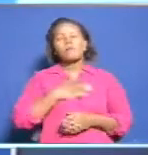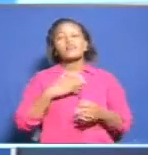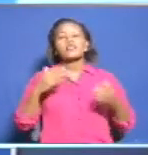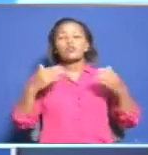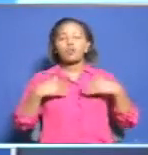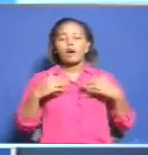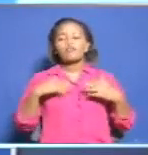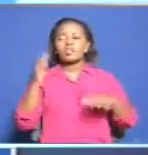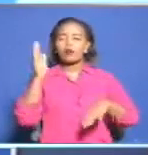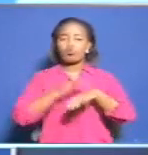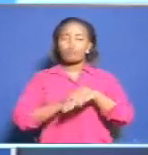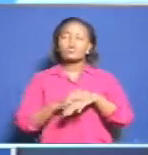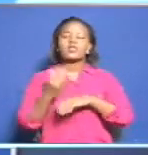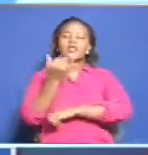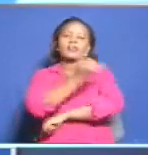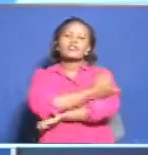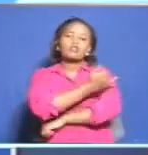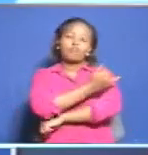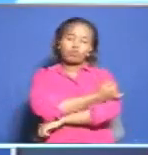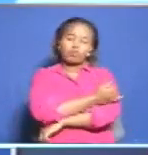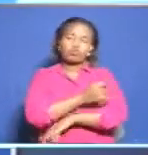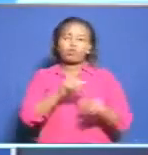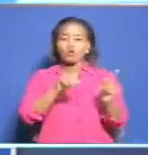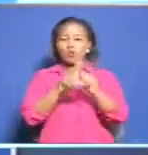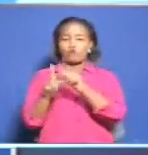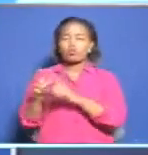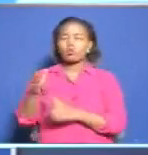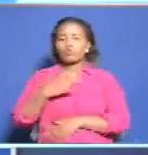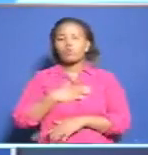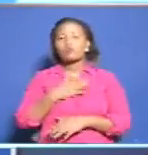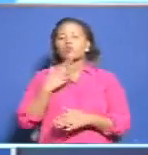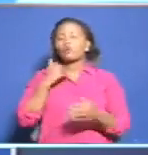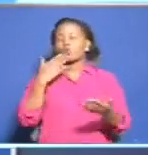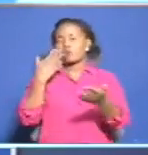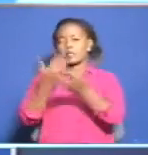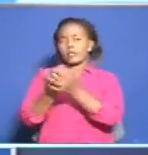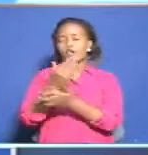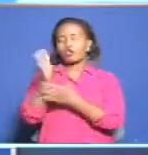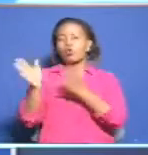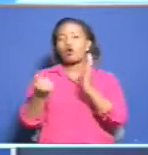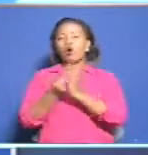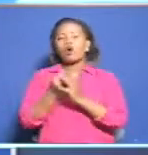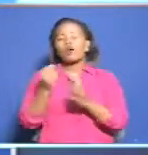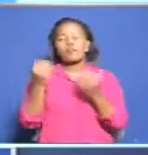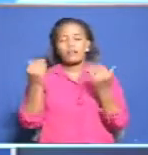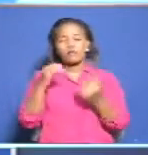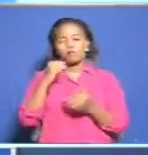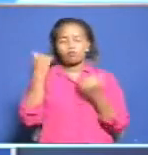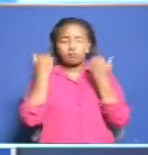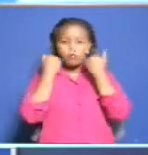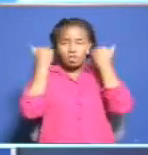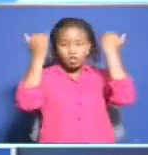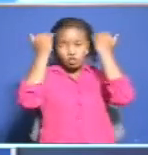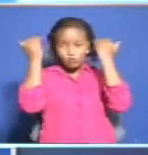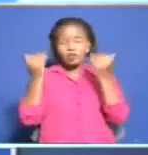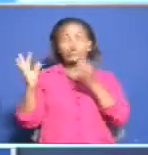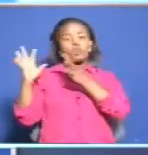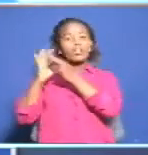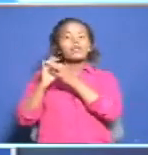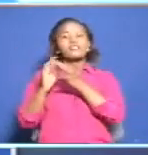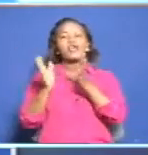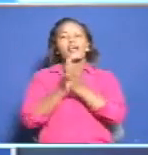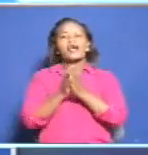efficient institution. I would like to thank the judicial officers and staff who have developed a culture of innovation